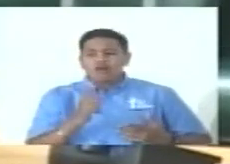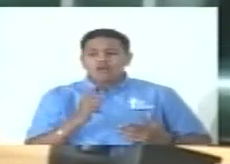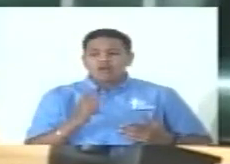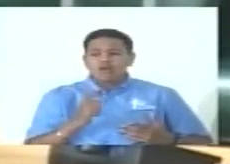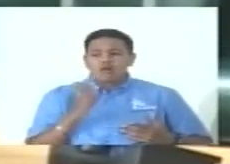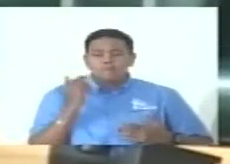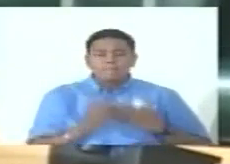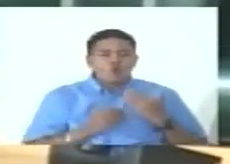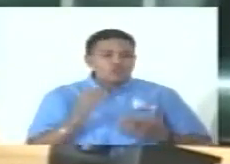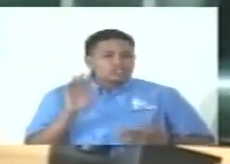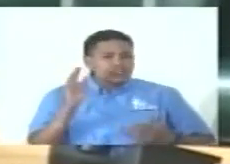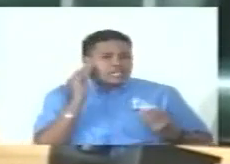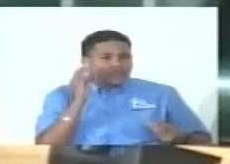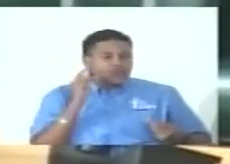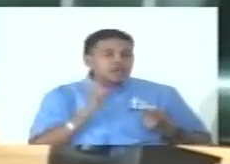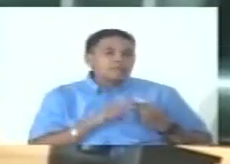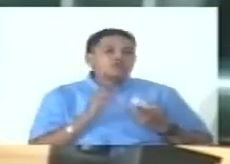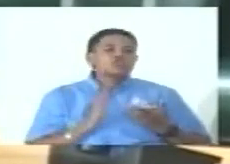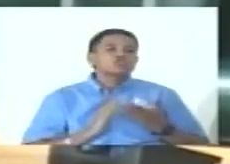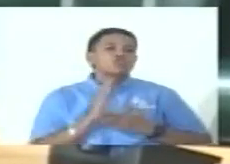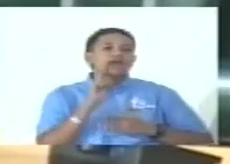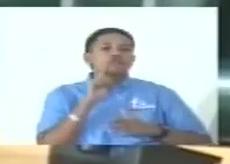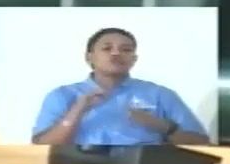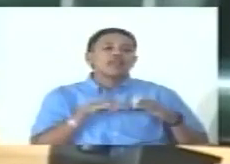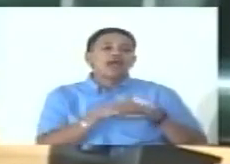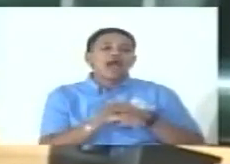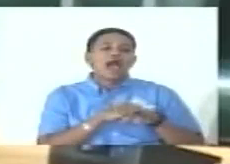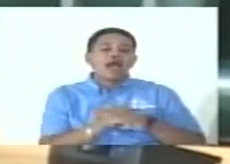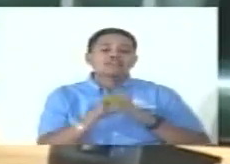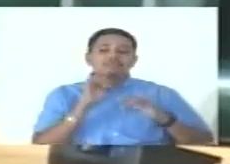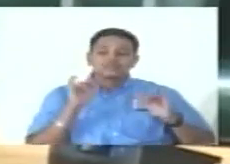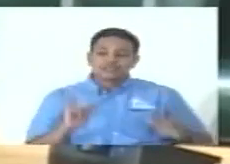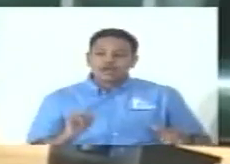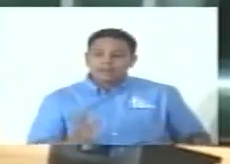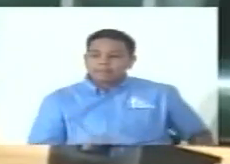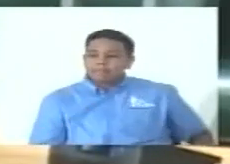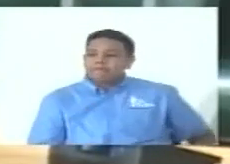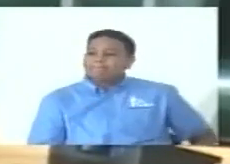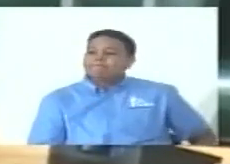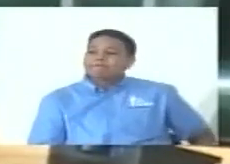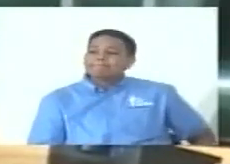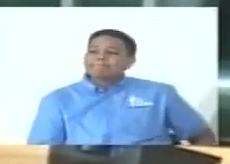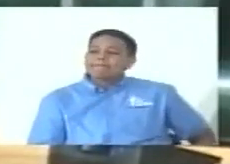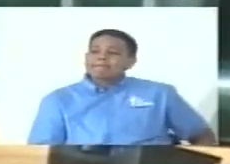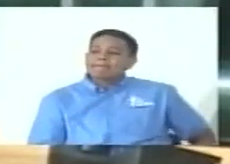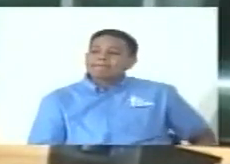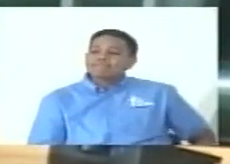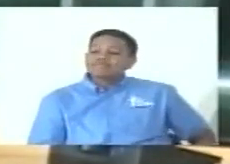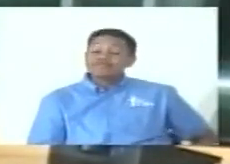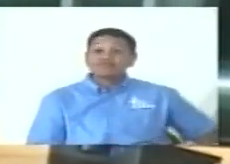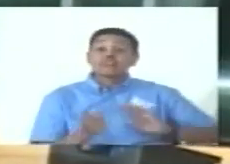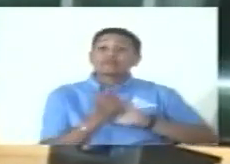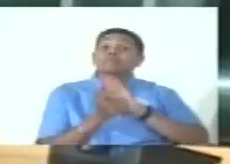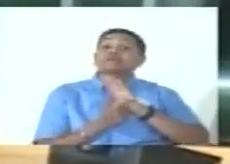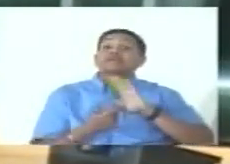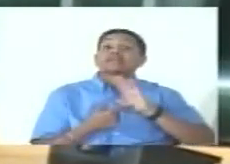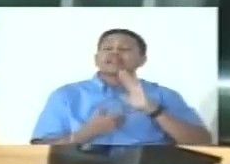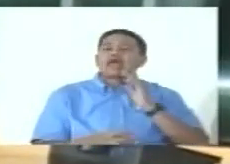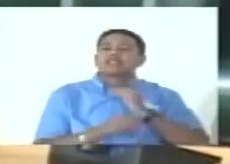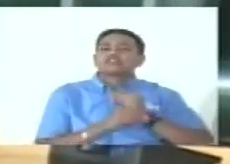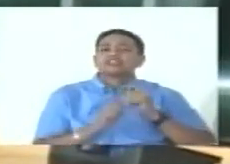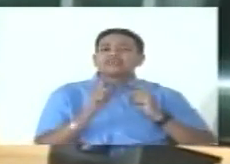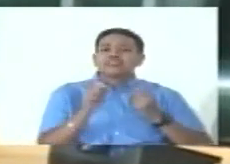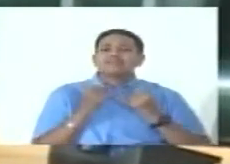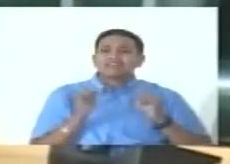their data and the right to access the same. The bill, sir, also creates the